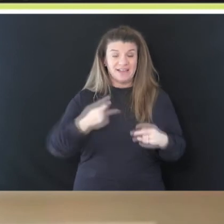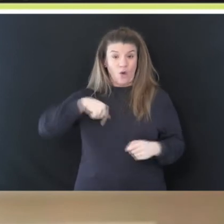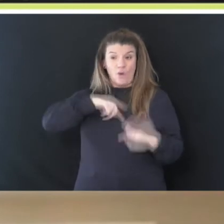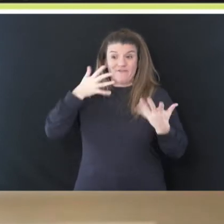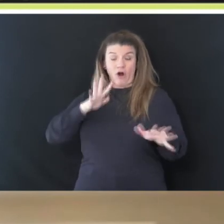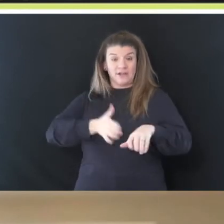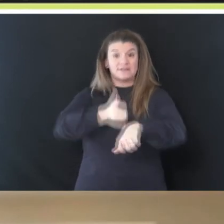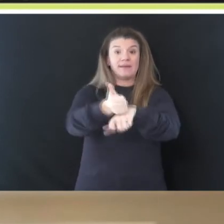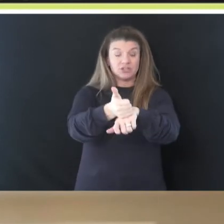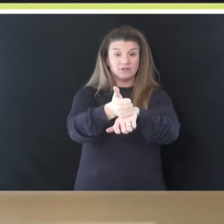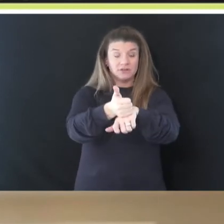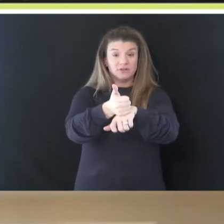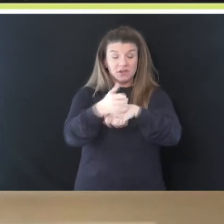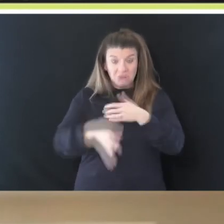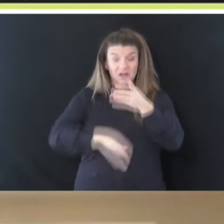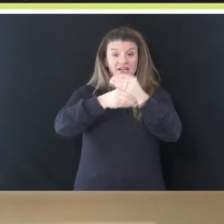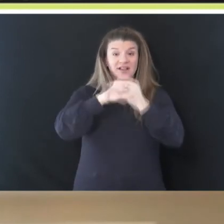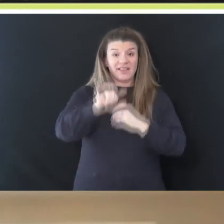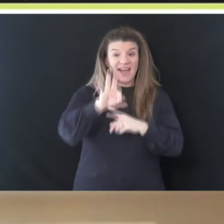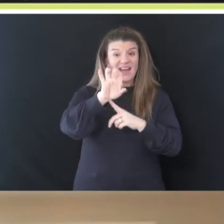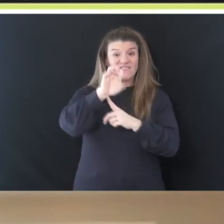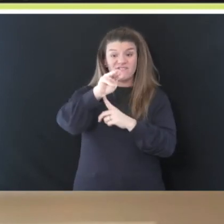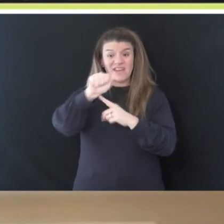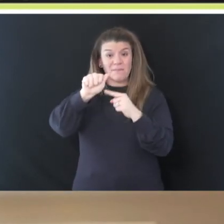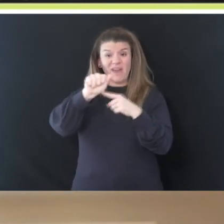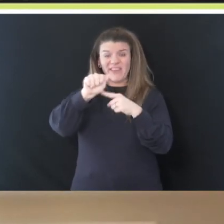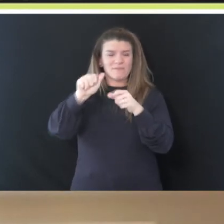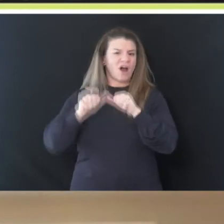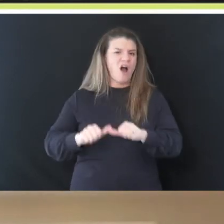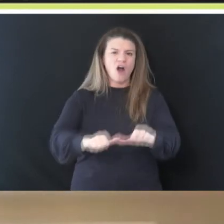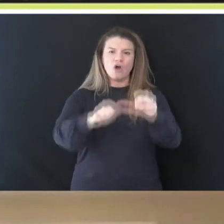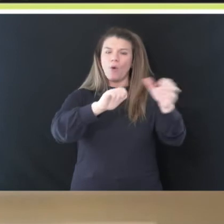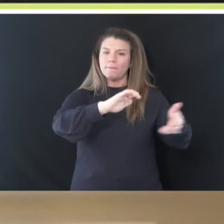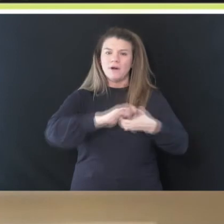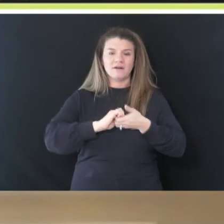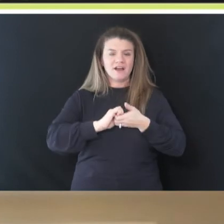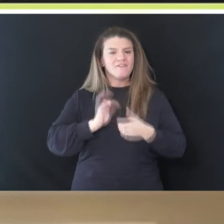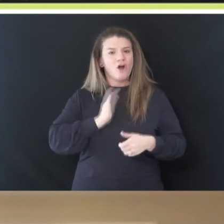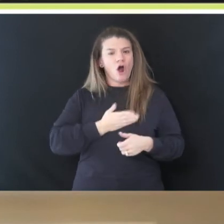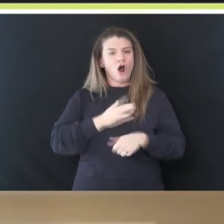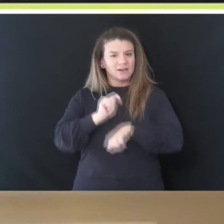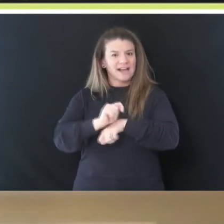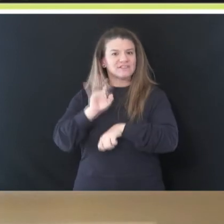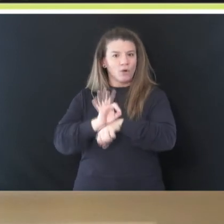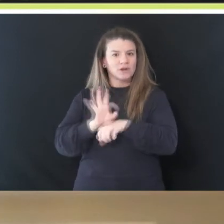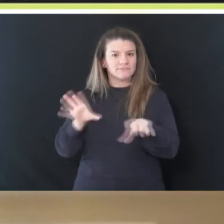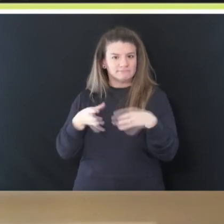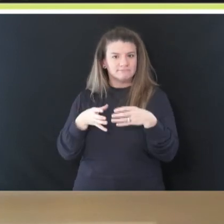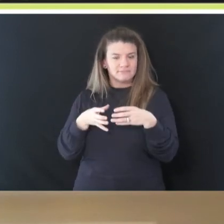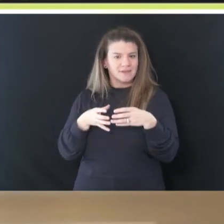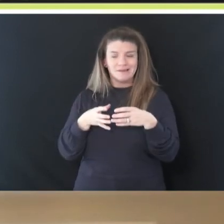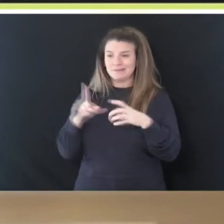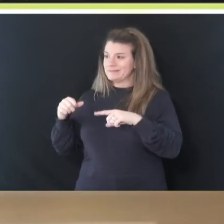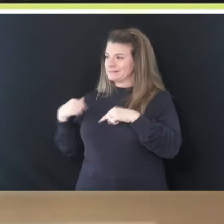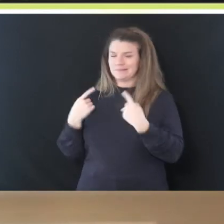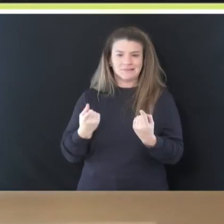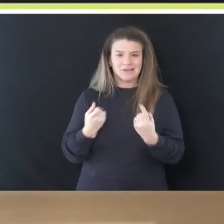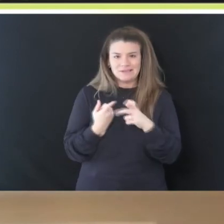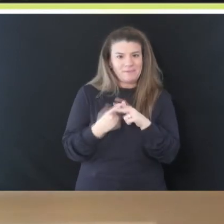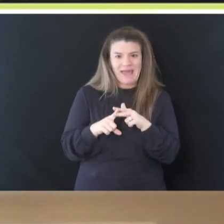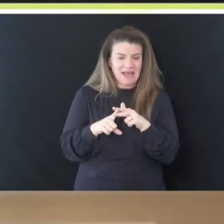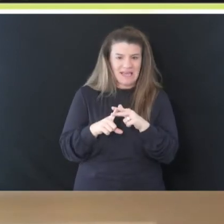established. In addition to that, FEMA has been an ongoing partner in our Joint Interagency Task Force from the beginning of its stand